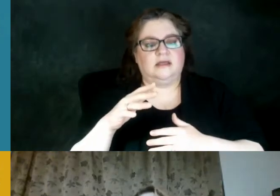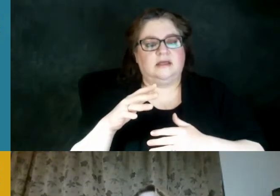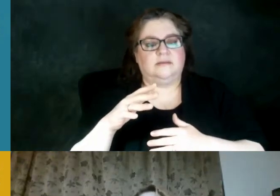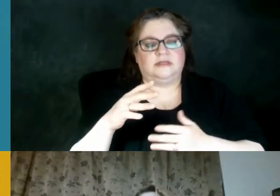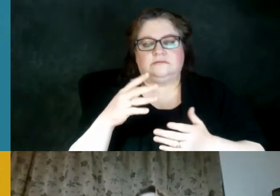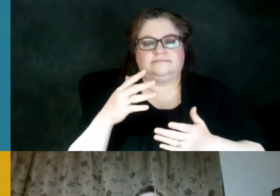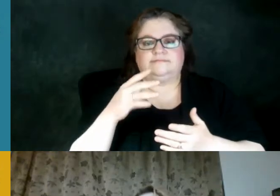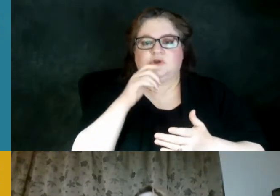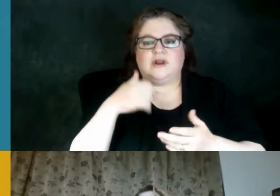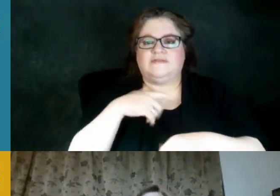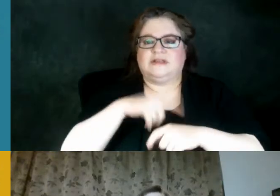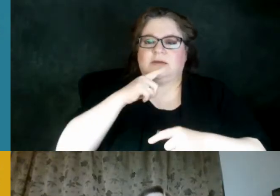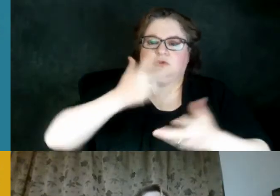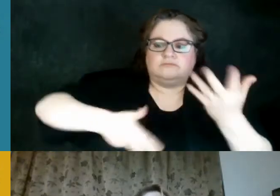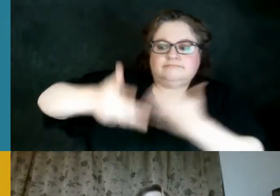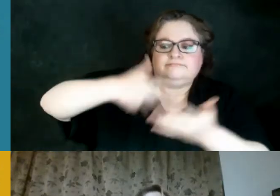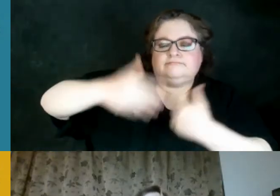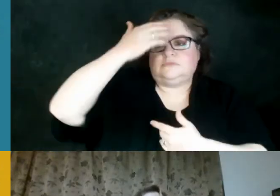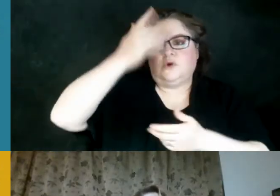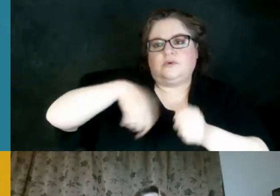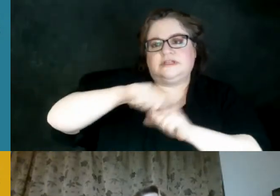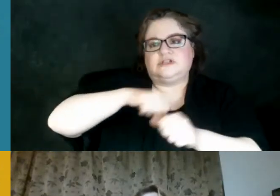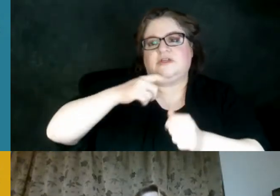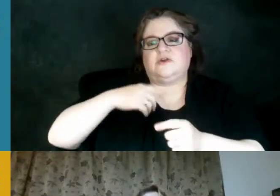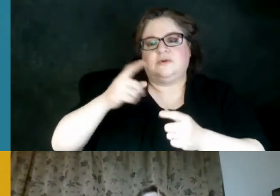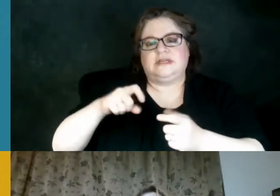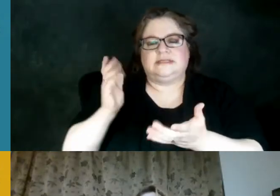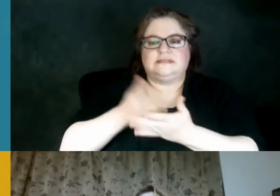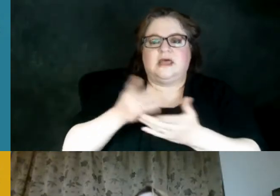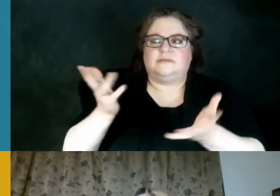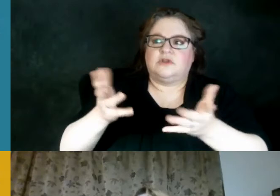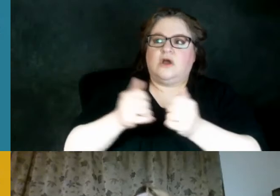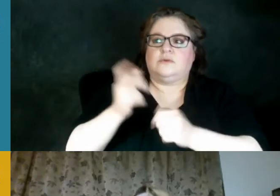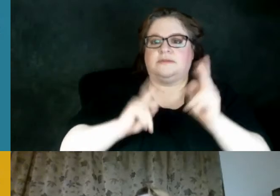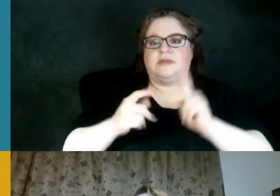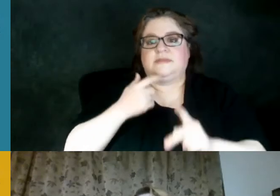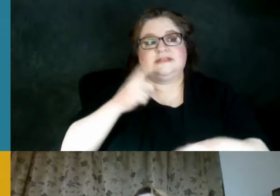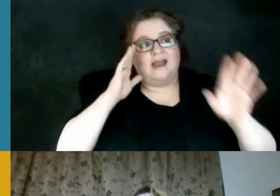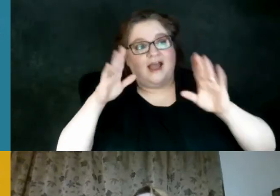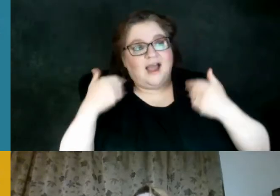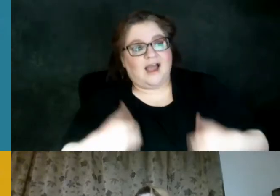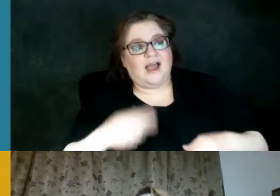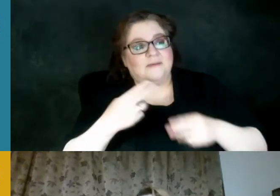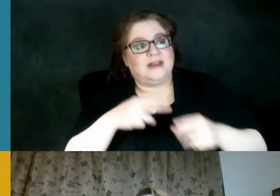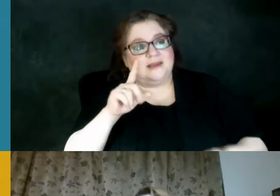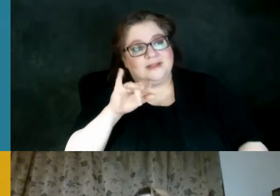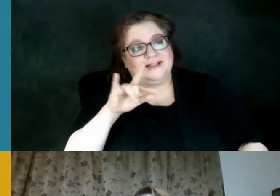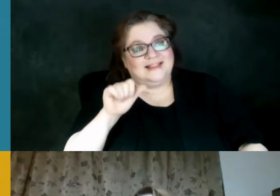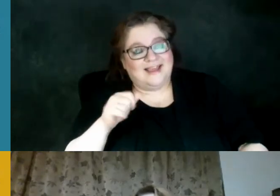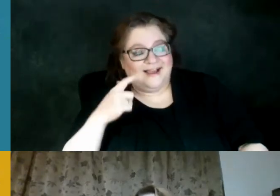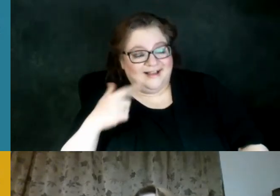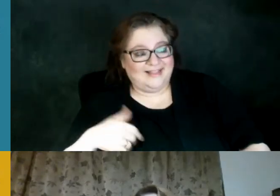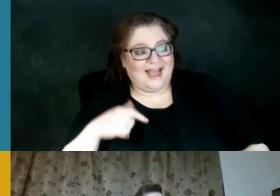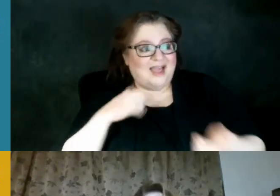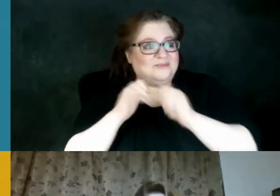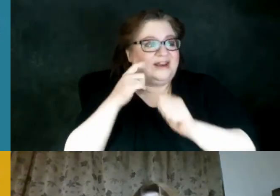So we can stop and talk with the people and say, hi, my name is Lilia Mendez. I'm running